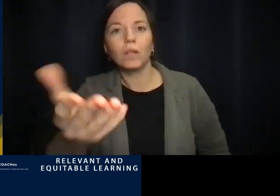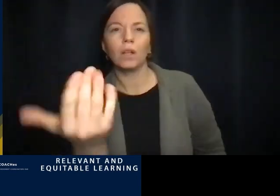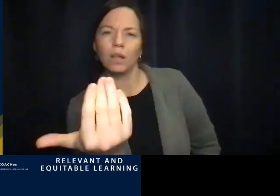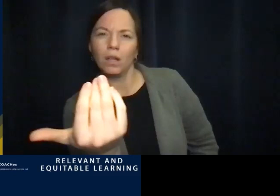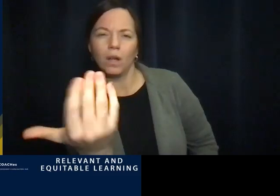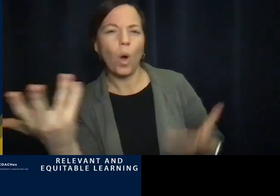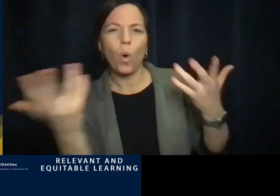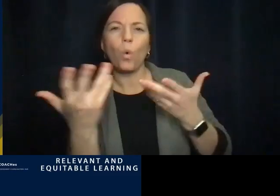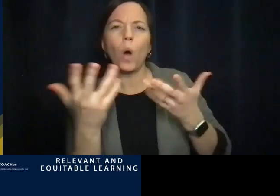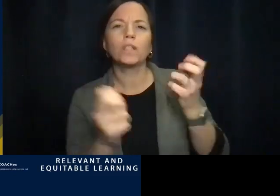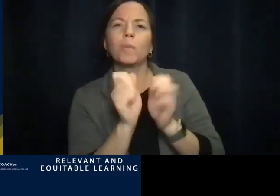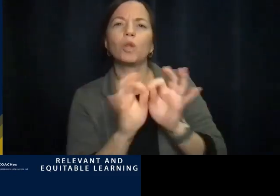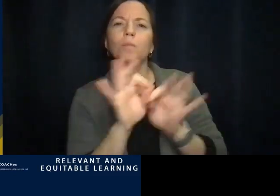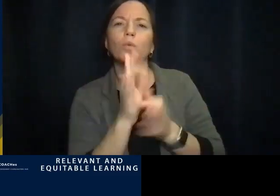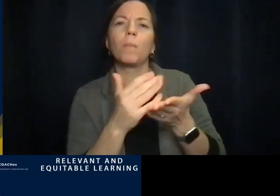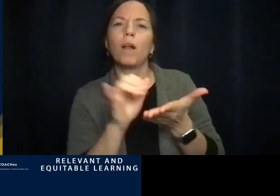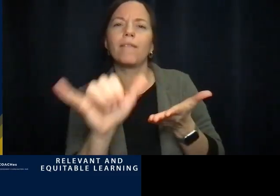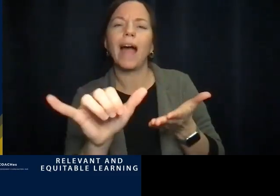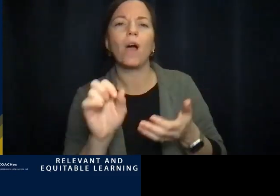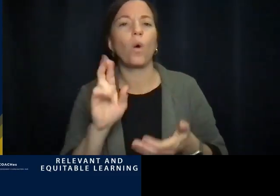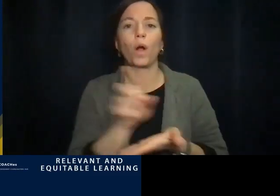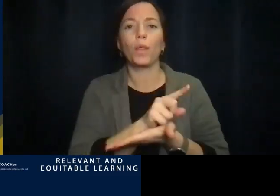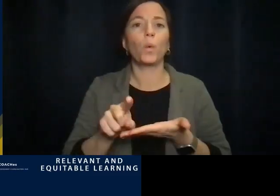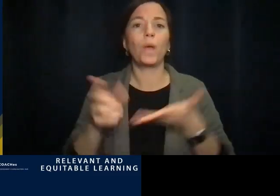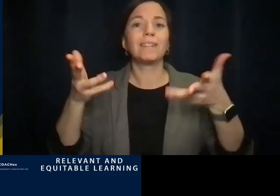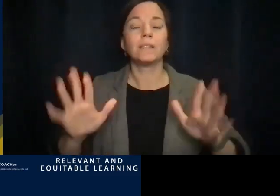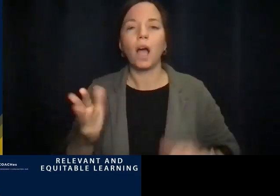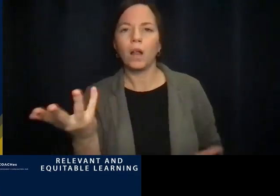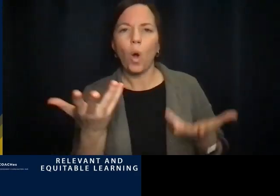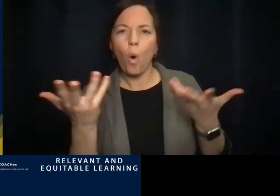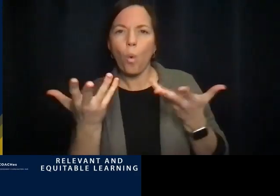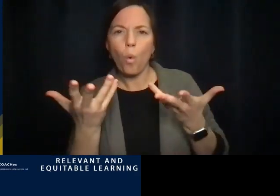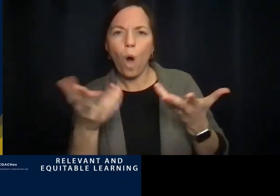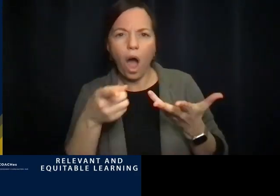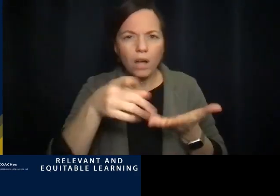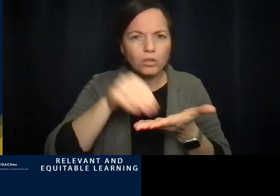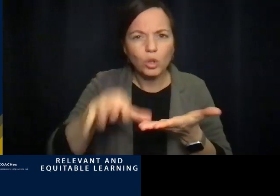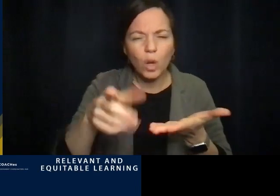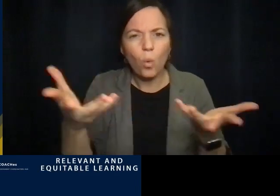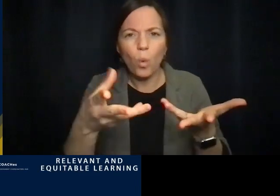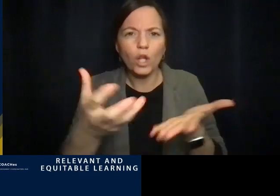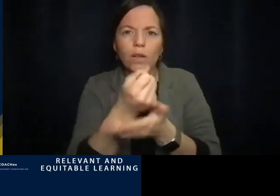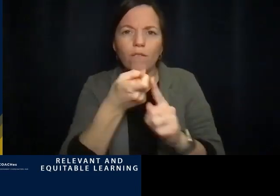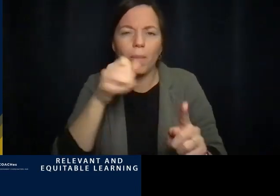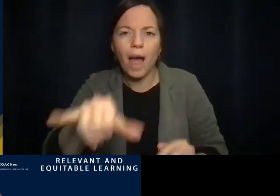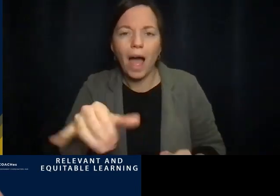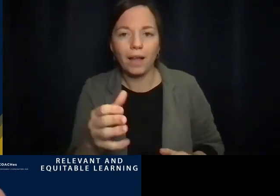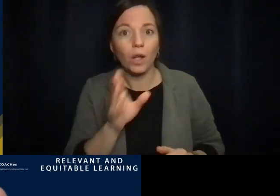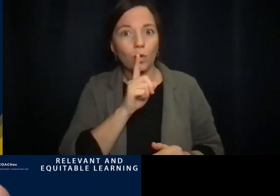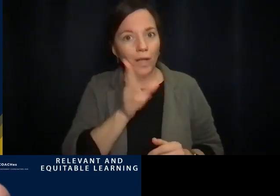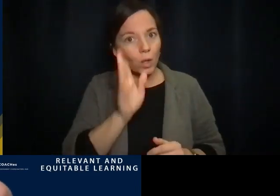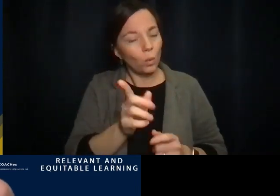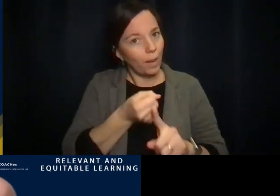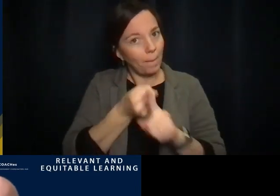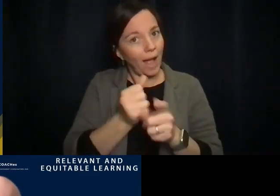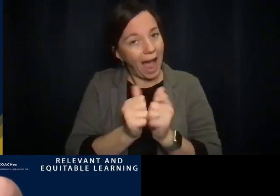even at the end of a week, like, what did you gain from this? You know, because it can really shape how you adjust your course or even how